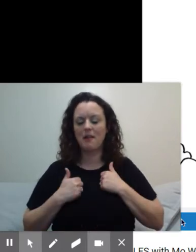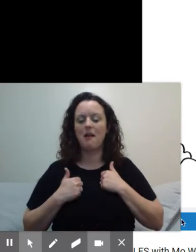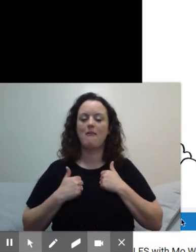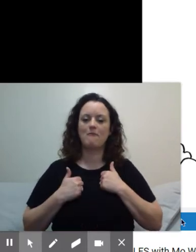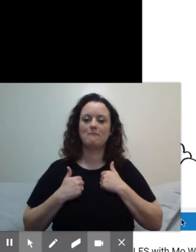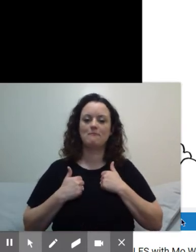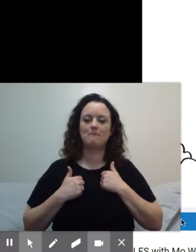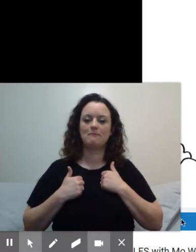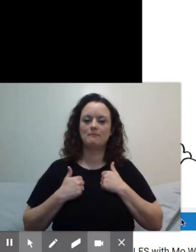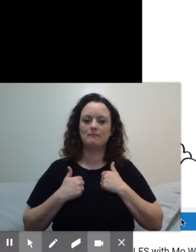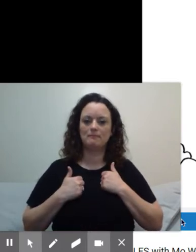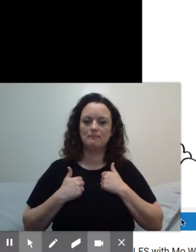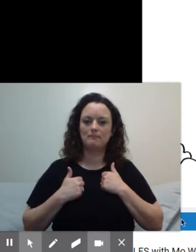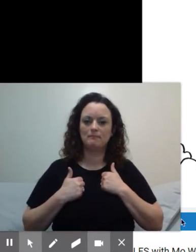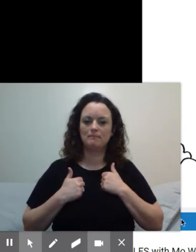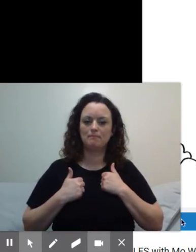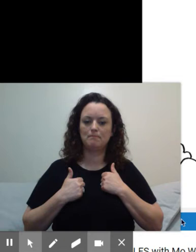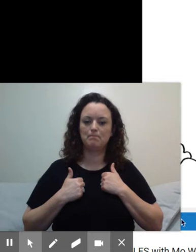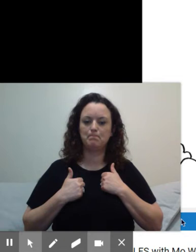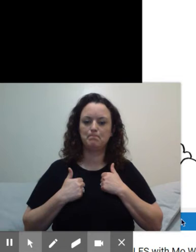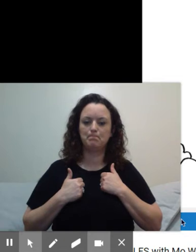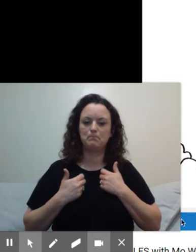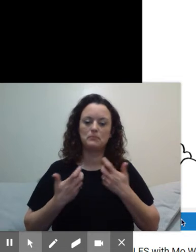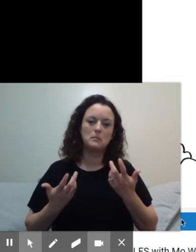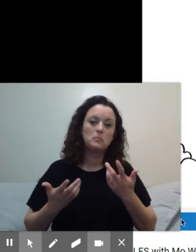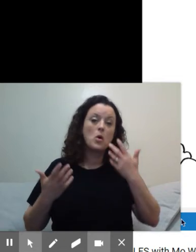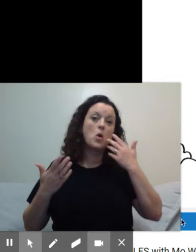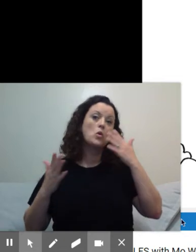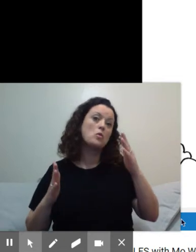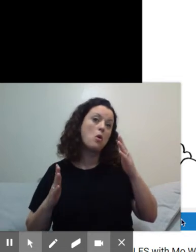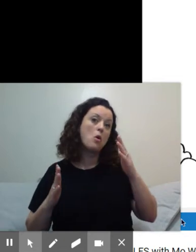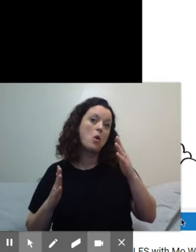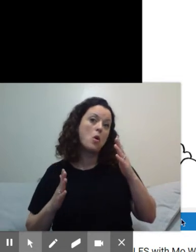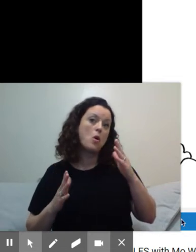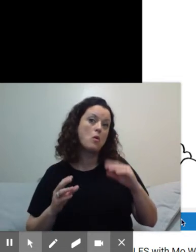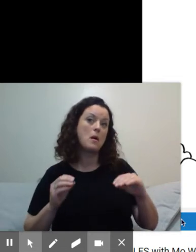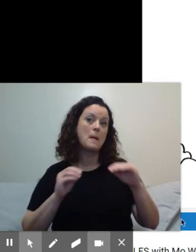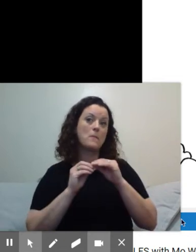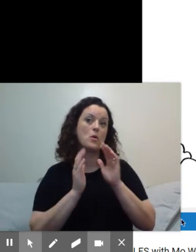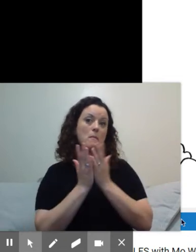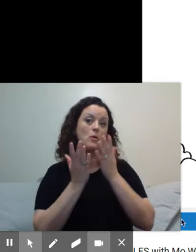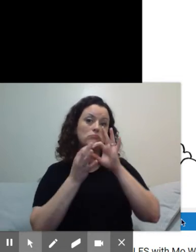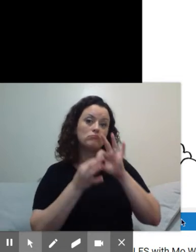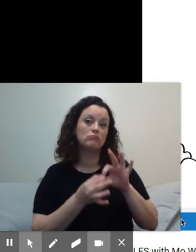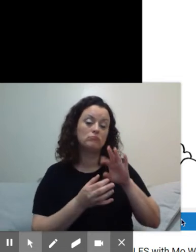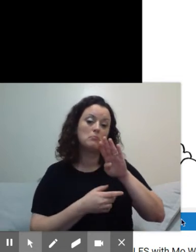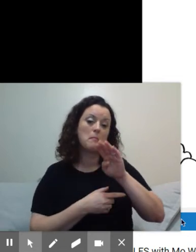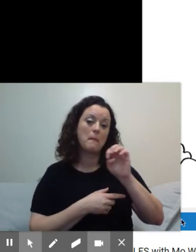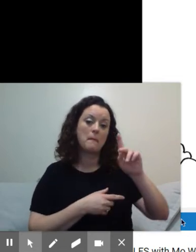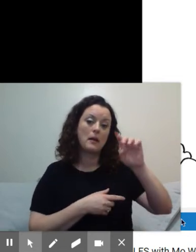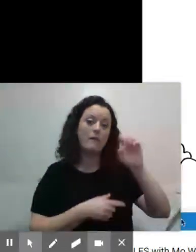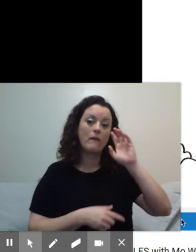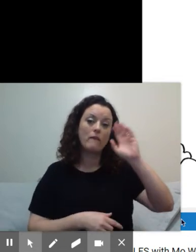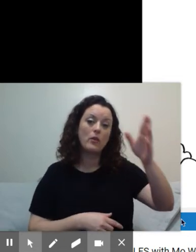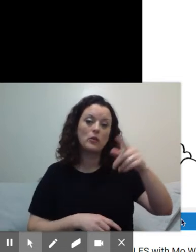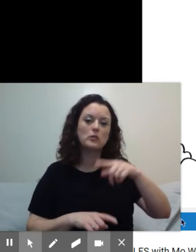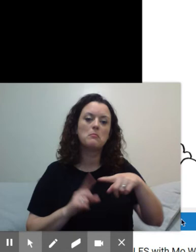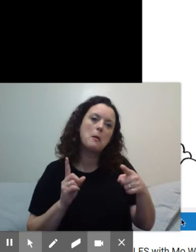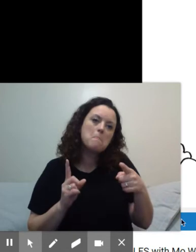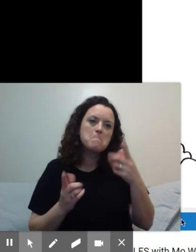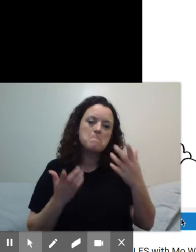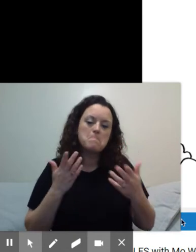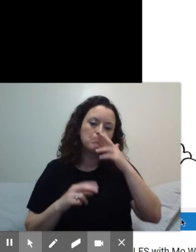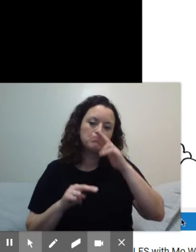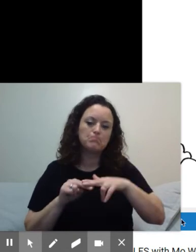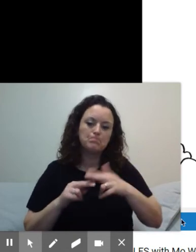Now, I don't know if I'm going to do more books about Beagle in the future, but I think it would be fun.